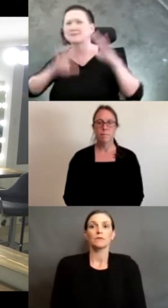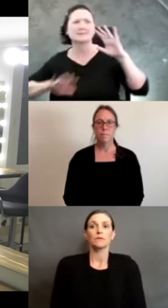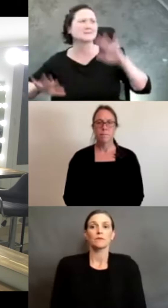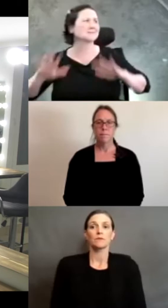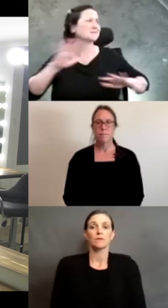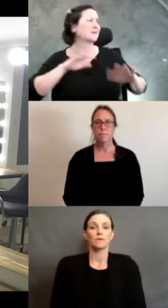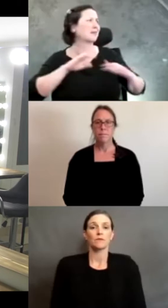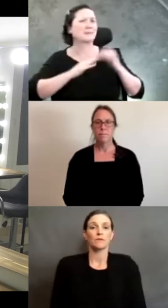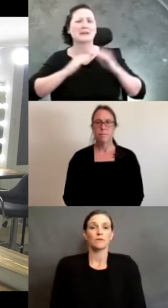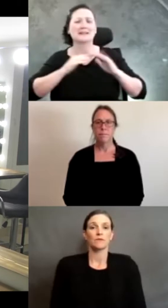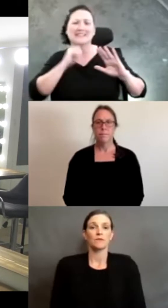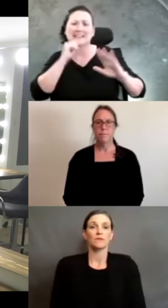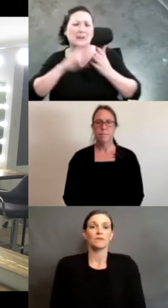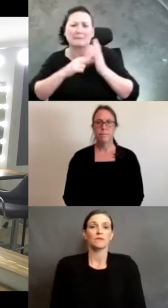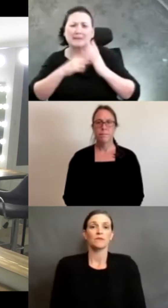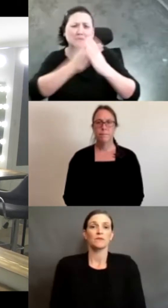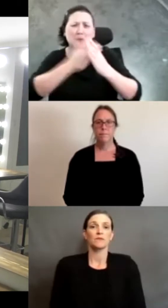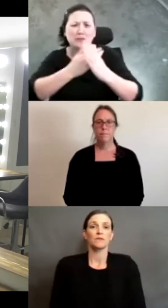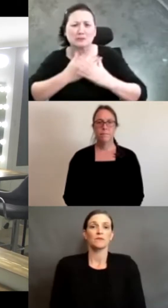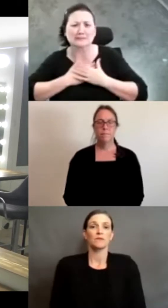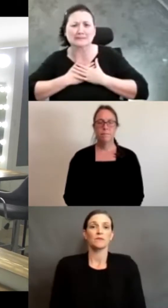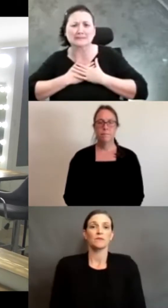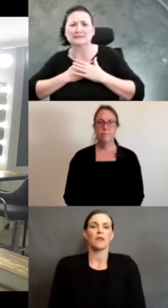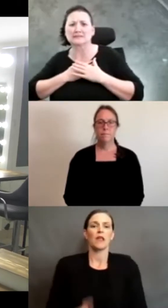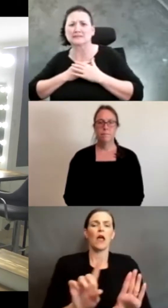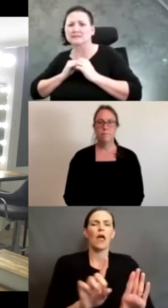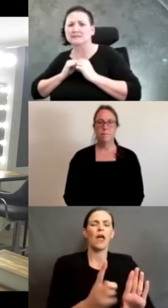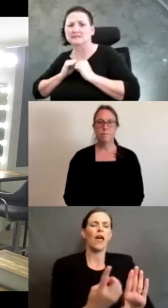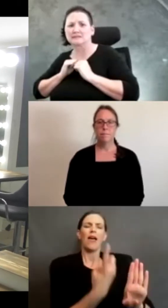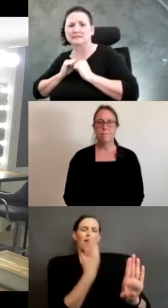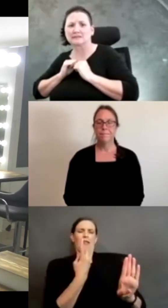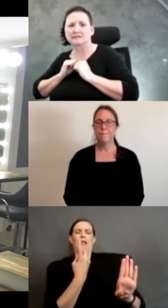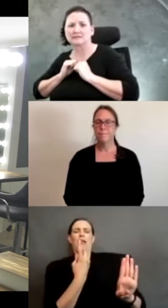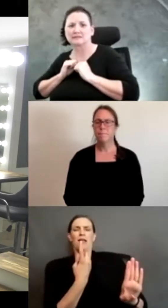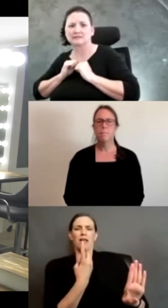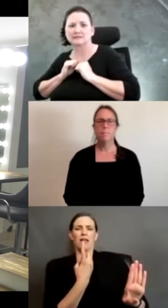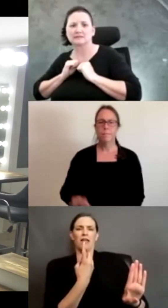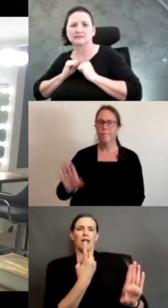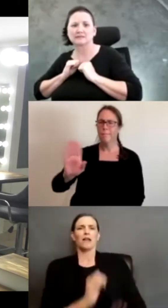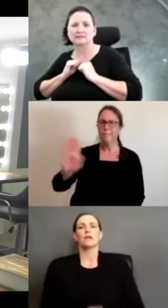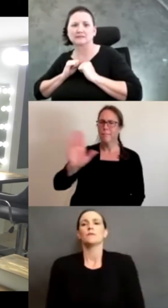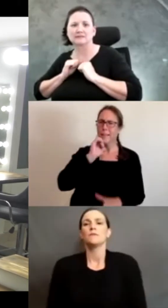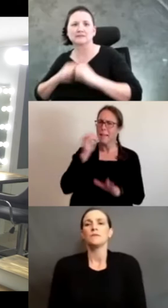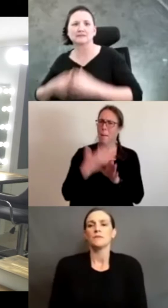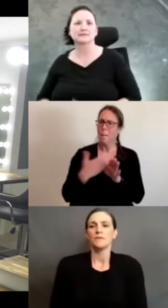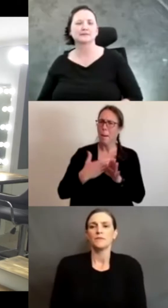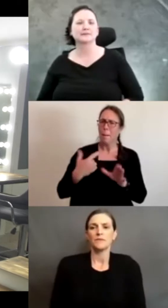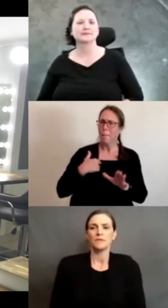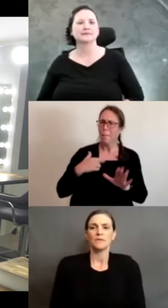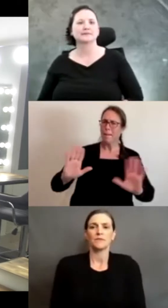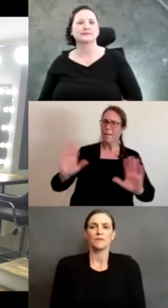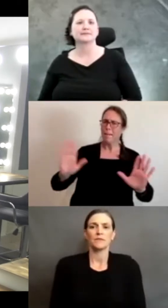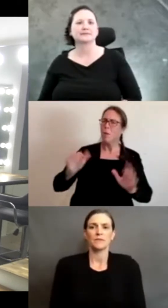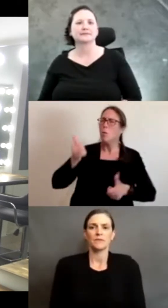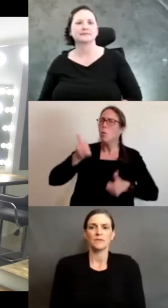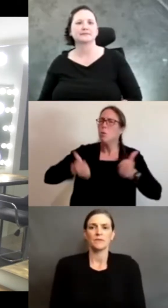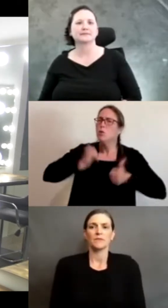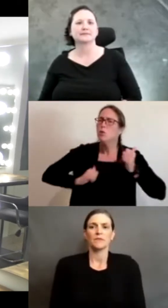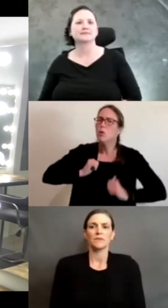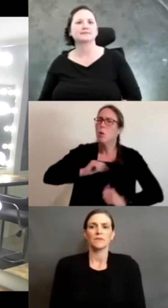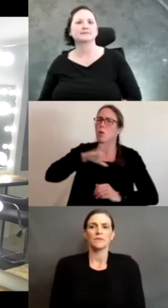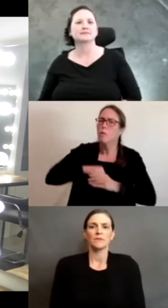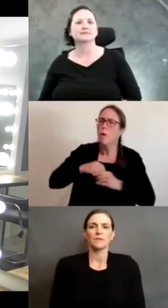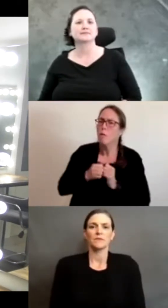to disturb you. Barbara turns to go. You're not disturbing me at all. What show are you doing? I'm